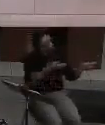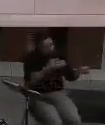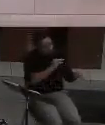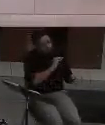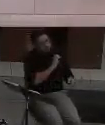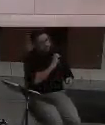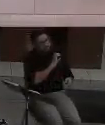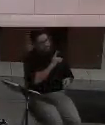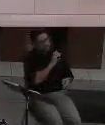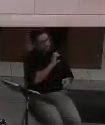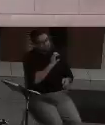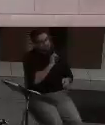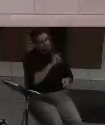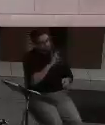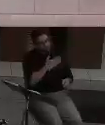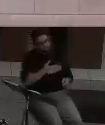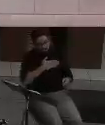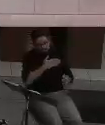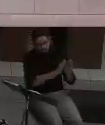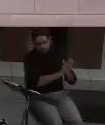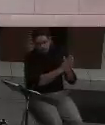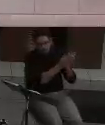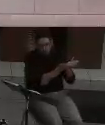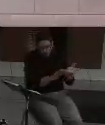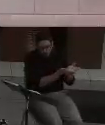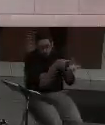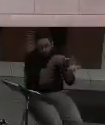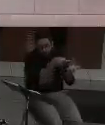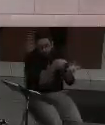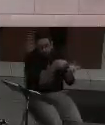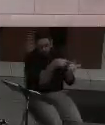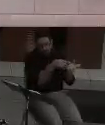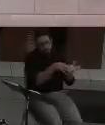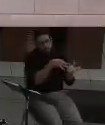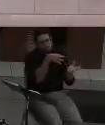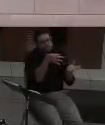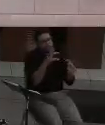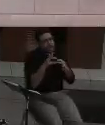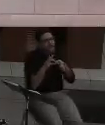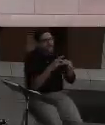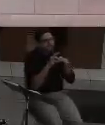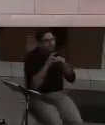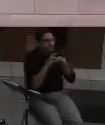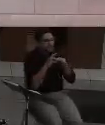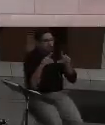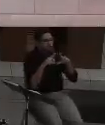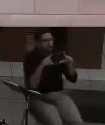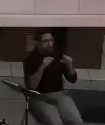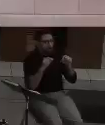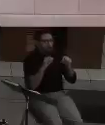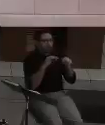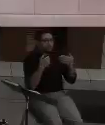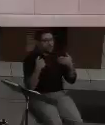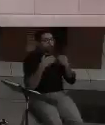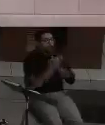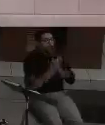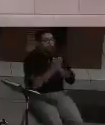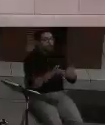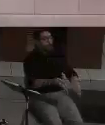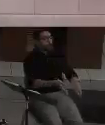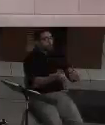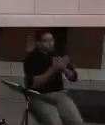And if you would please open your worship folder, there's a card inside that we call our connection card. If you have a prayer request and would